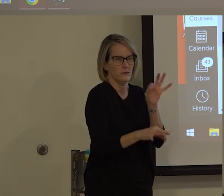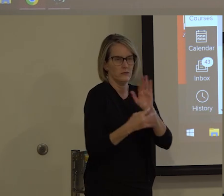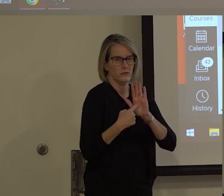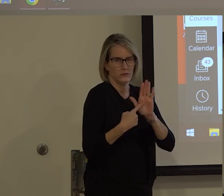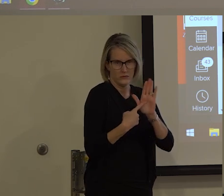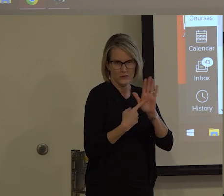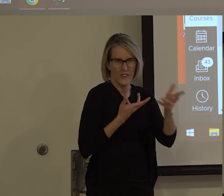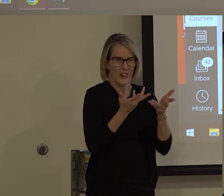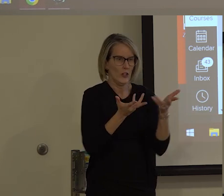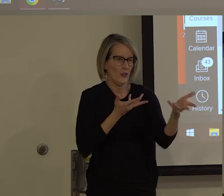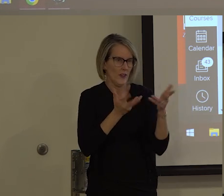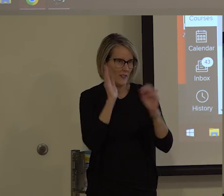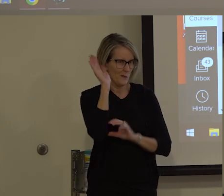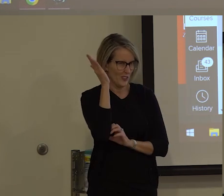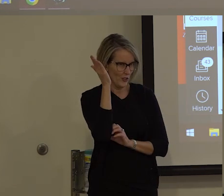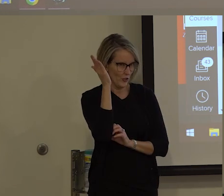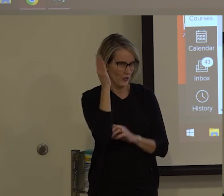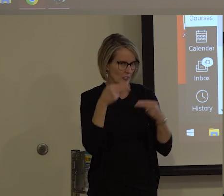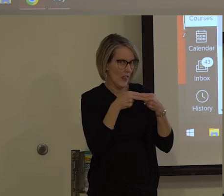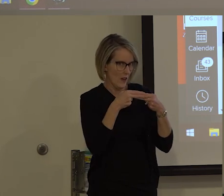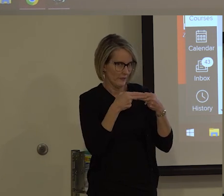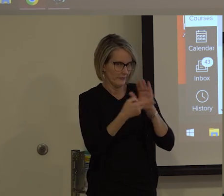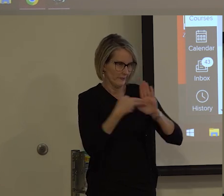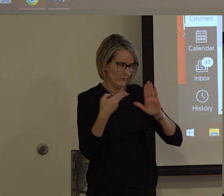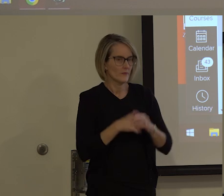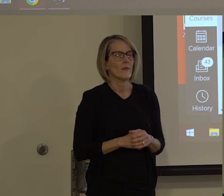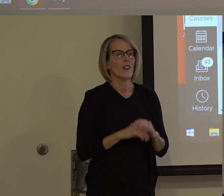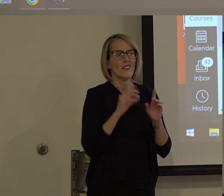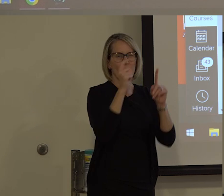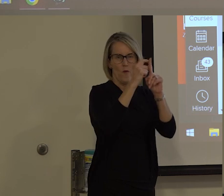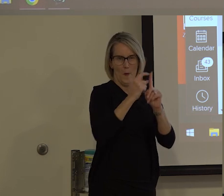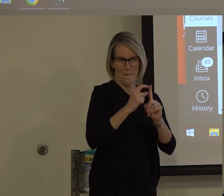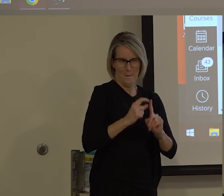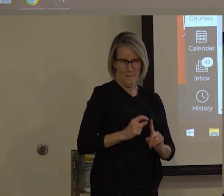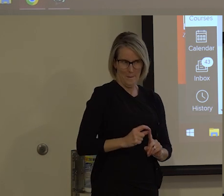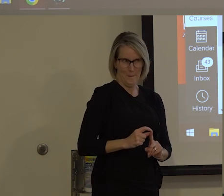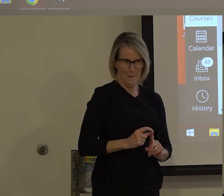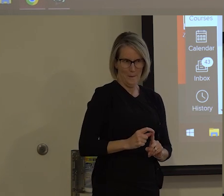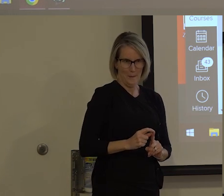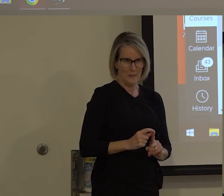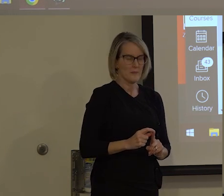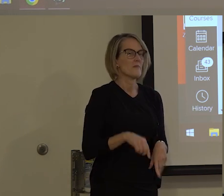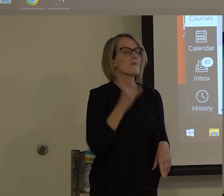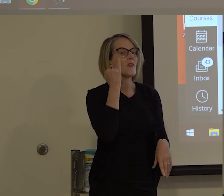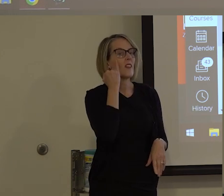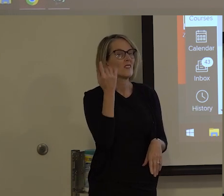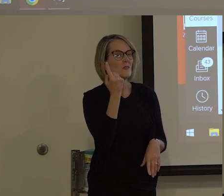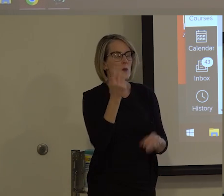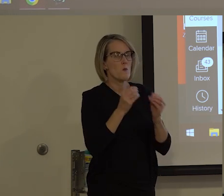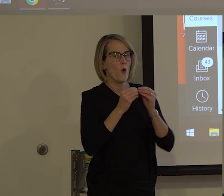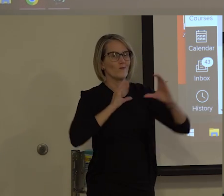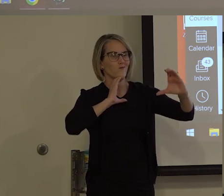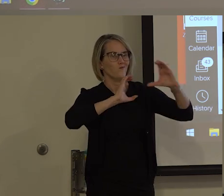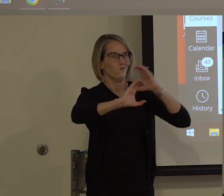interactive presentation slide and how we can sort of present basic vocabulary. For things that are more